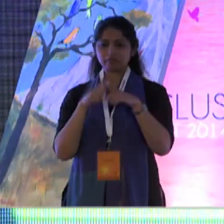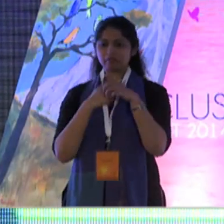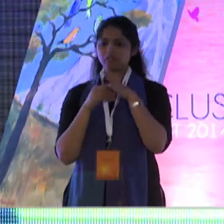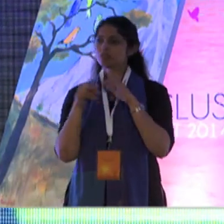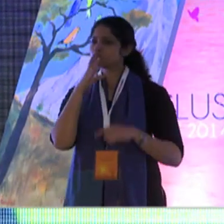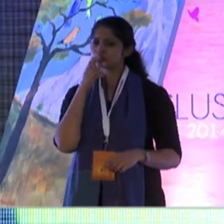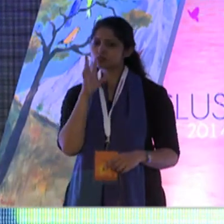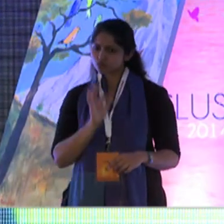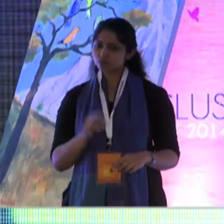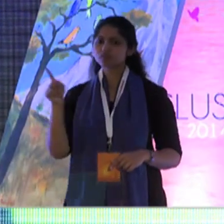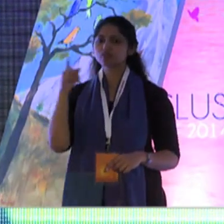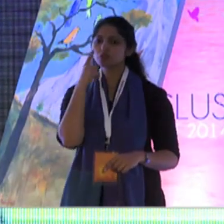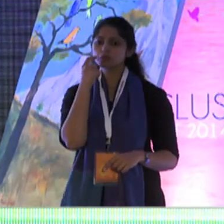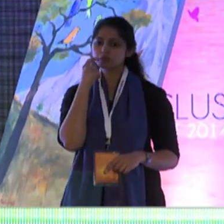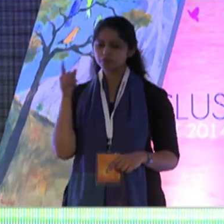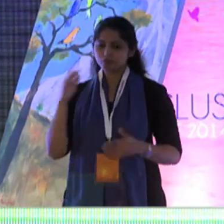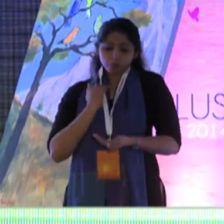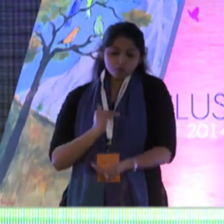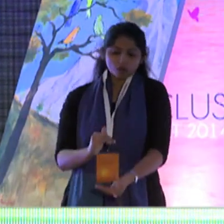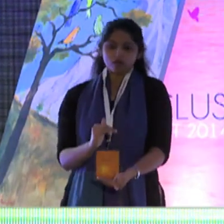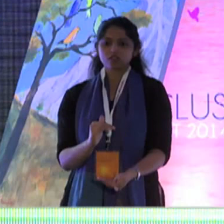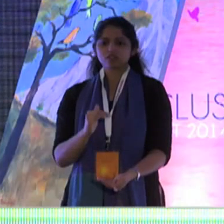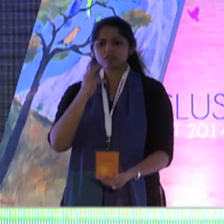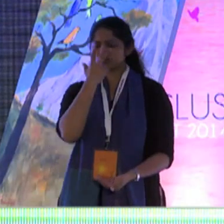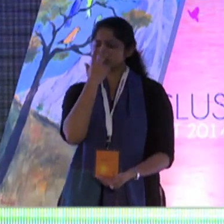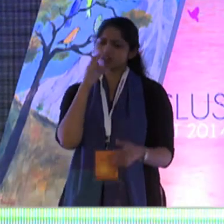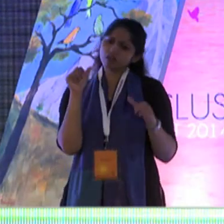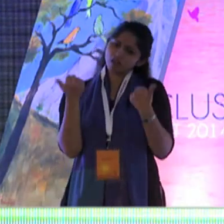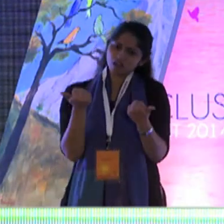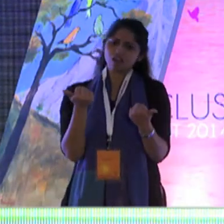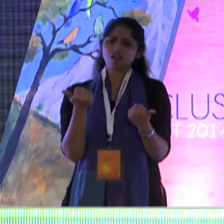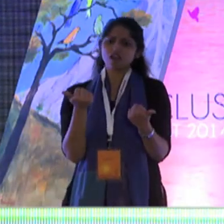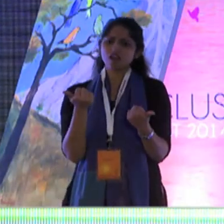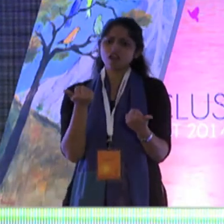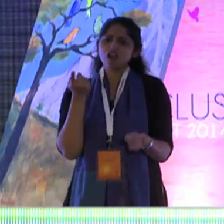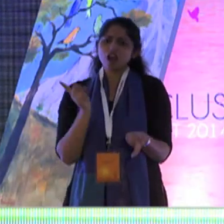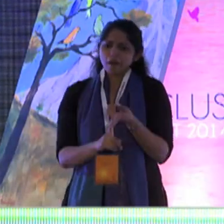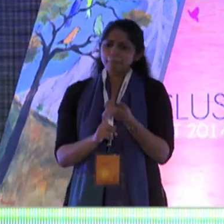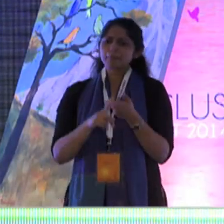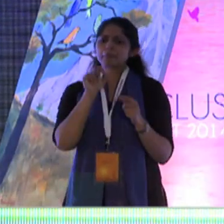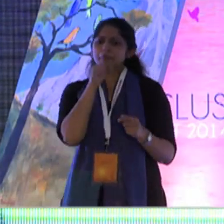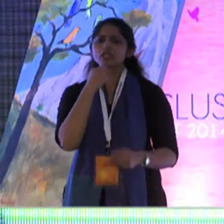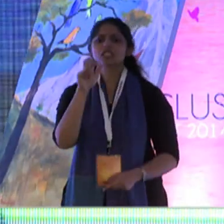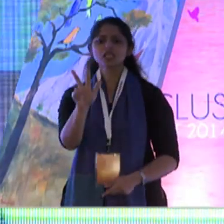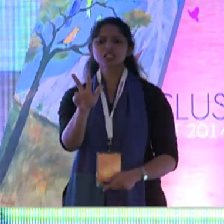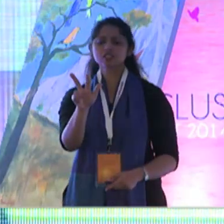Ladies and gentlemen, Ashish was born with normal vision. But by the time he turned 8, he started